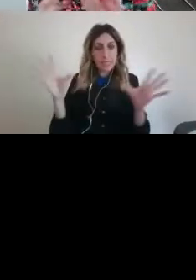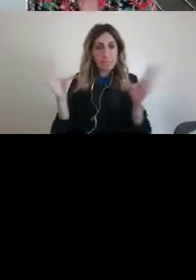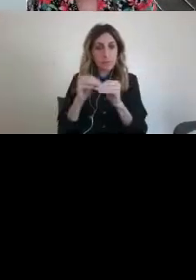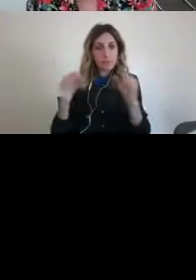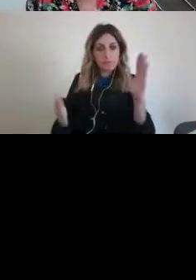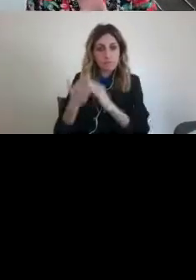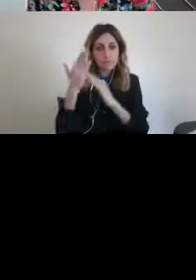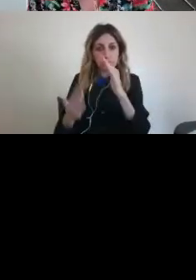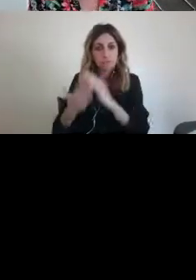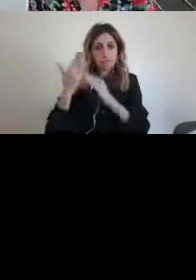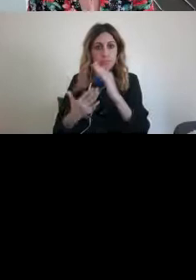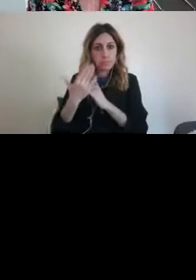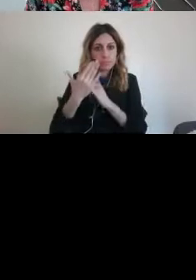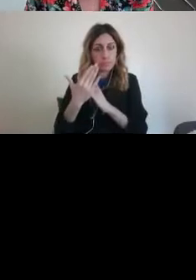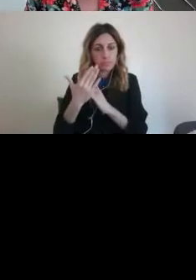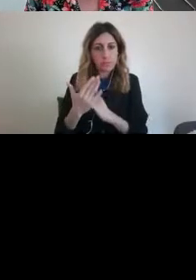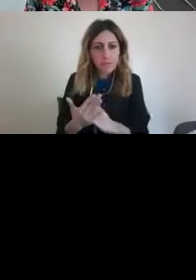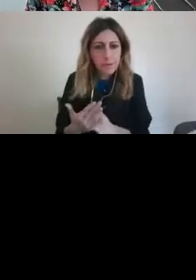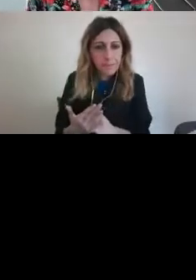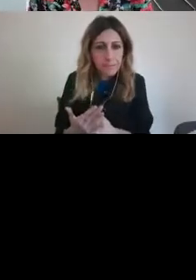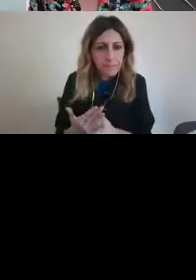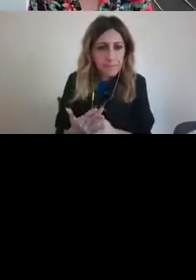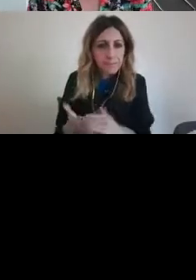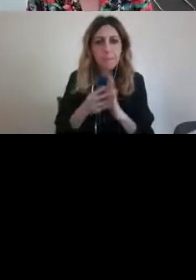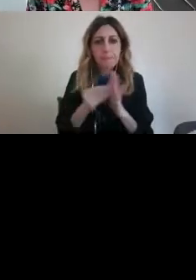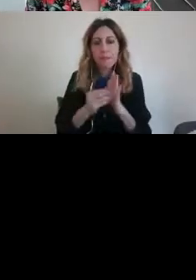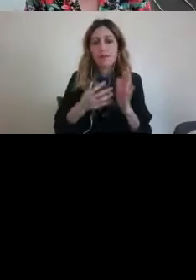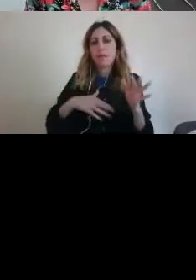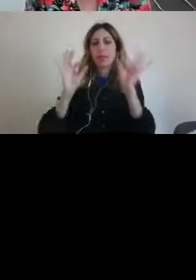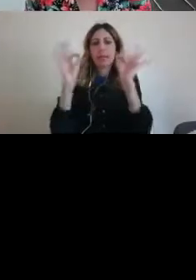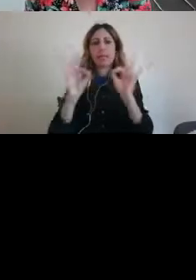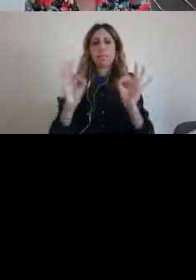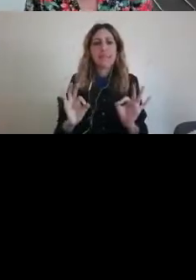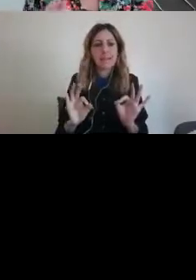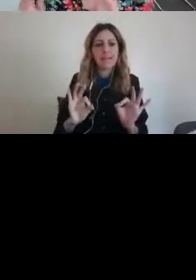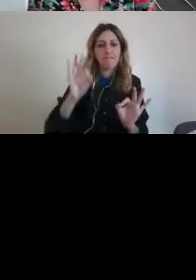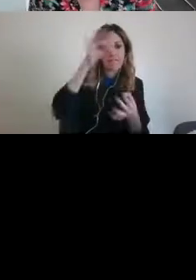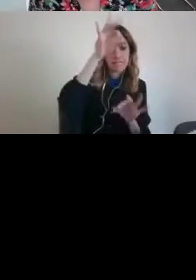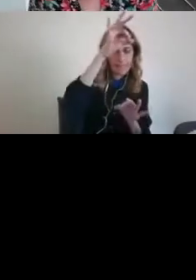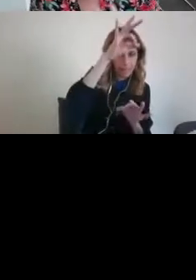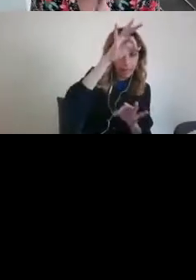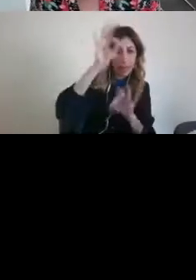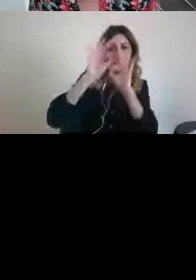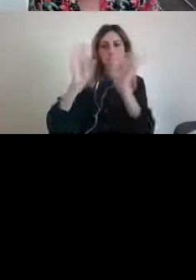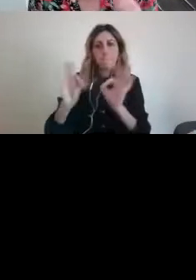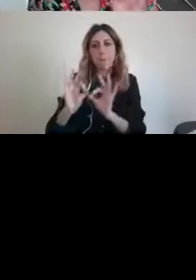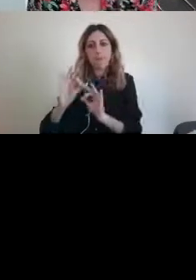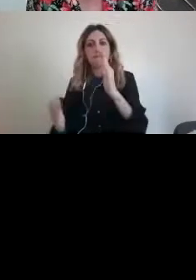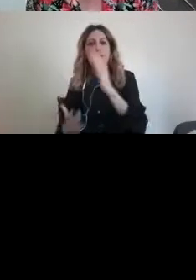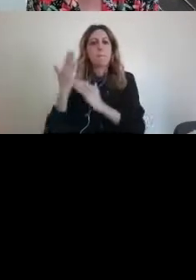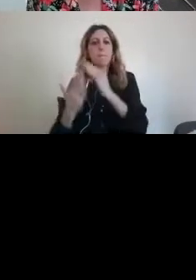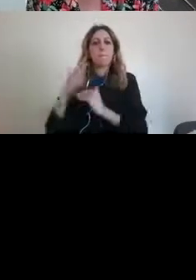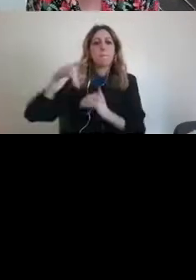default, we automatically have web page schema to describe your pages and article schema to describe your posts, but you can adjust those in the